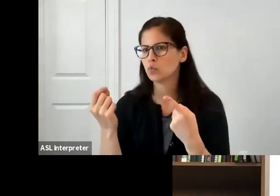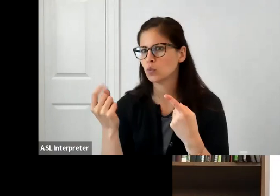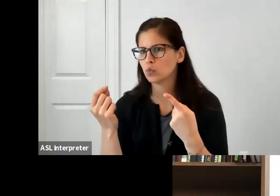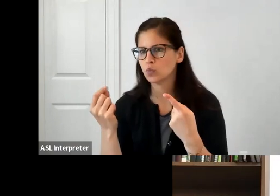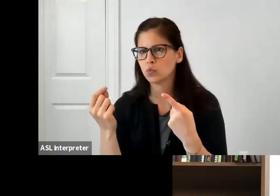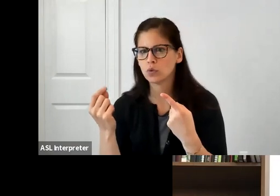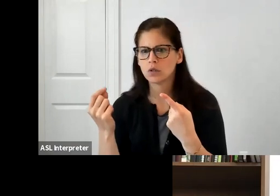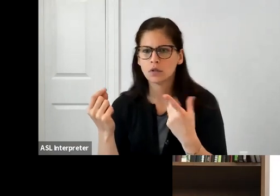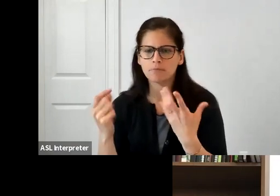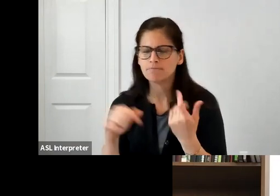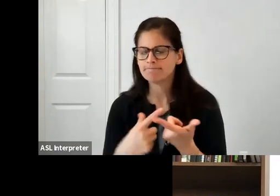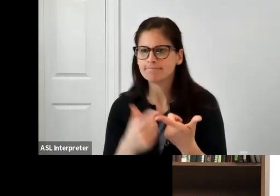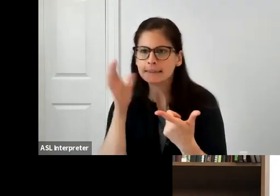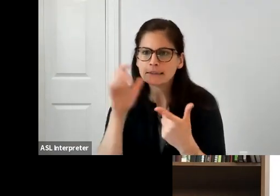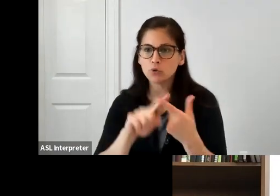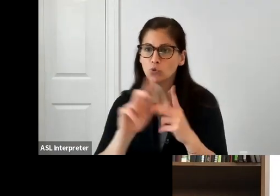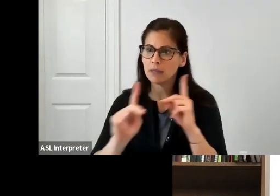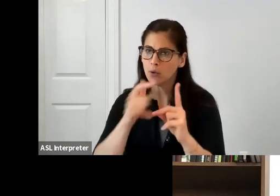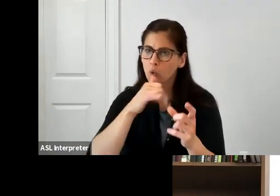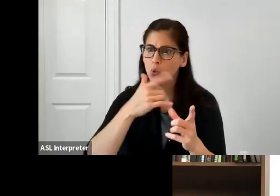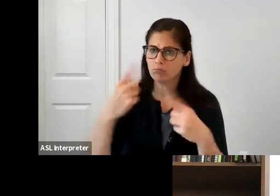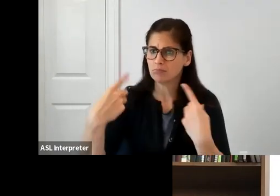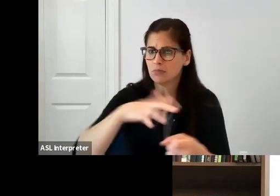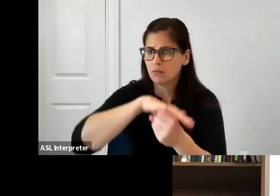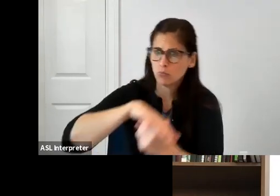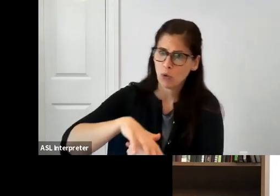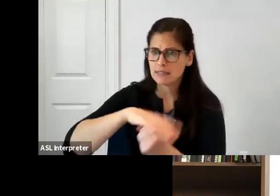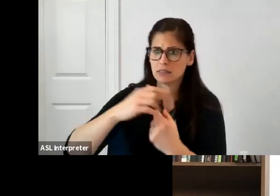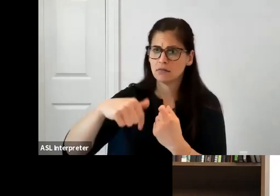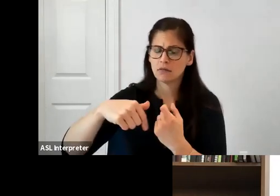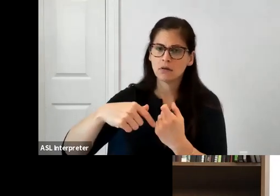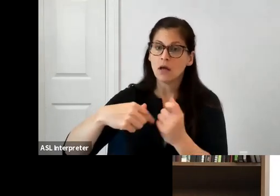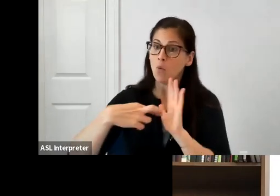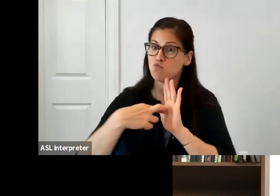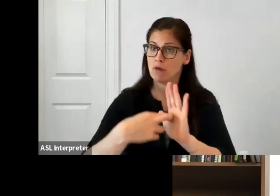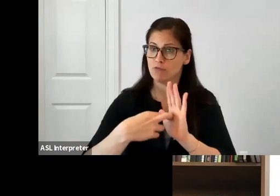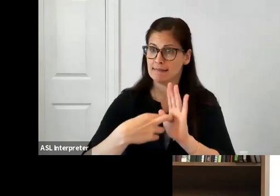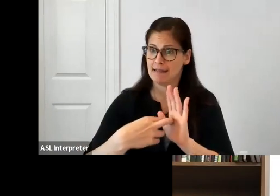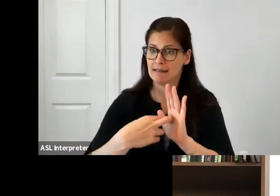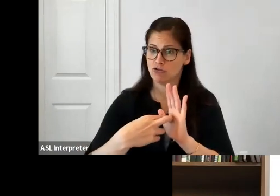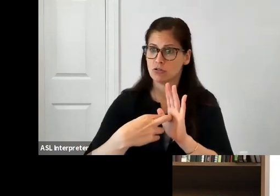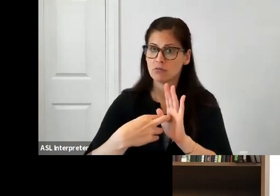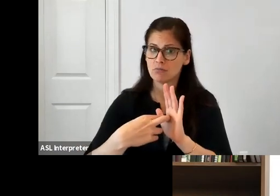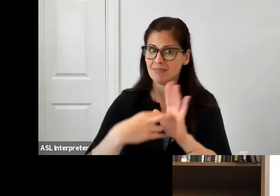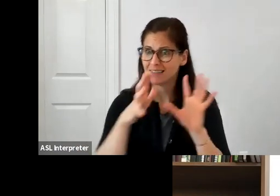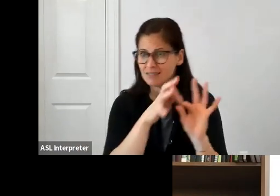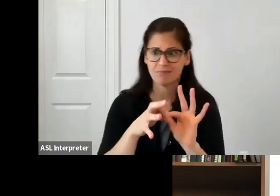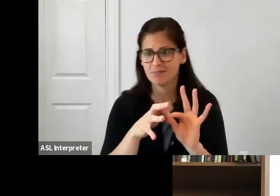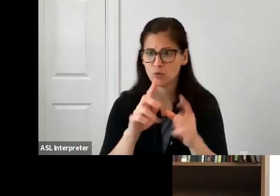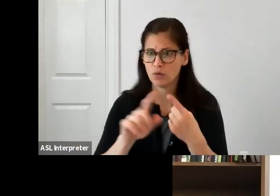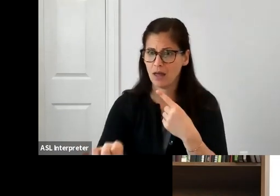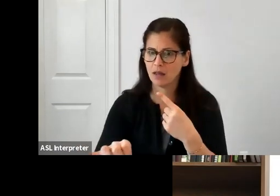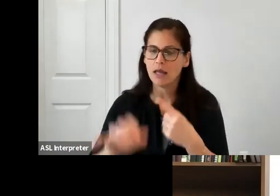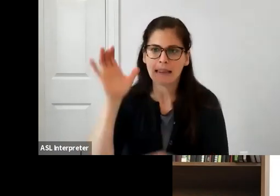the people on the margins. That's, representation falls under that. The ability to listen